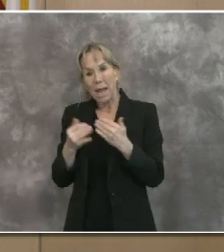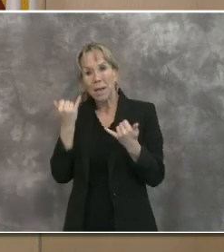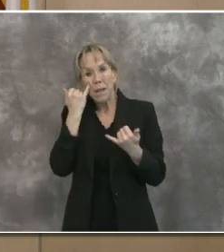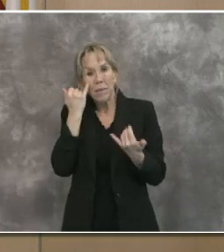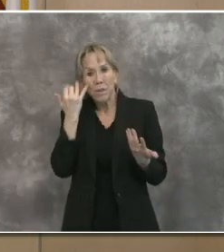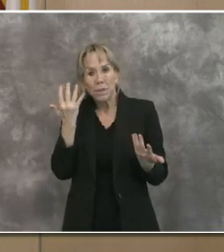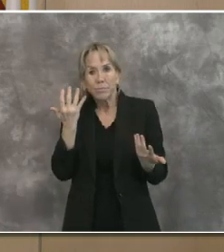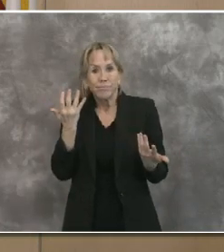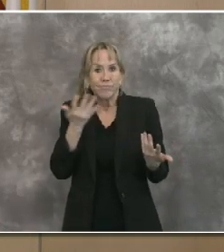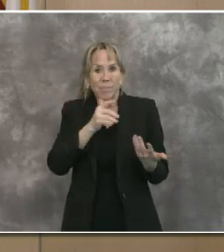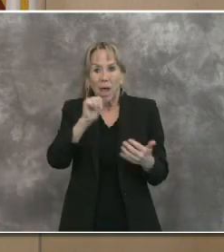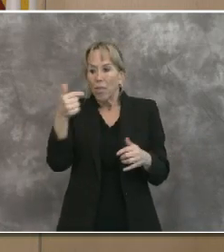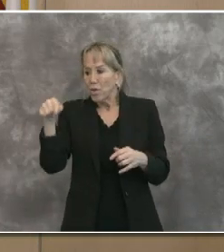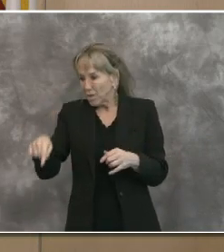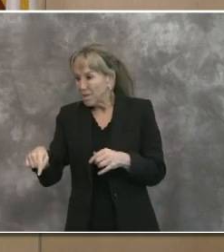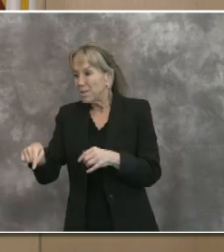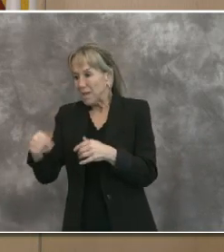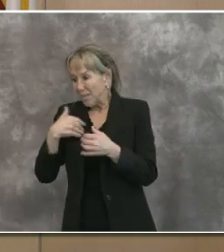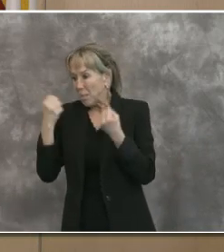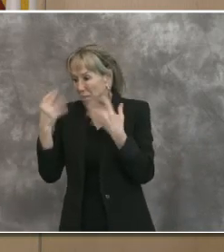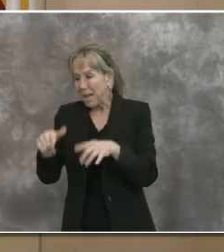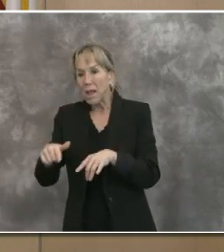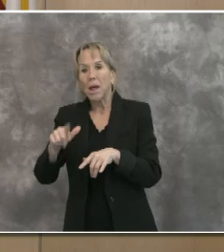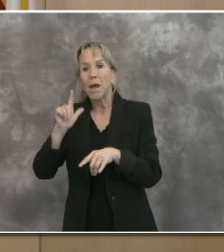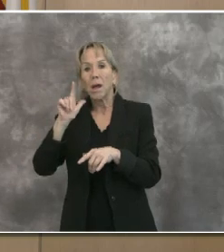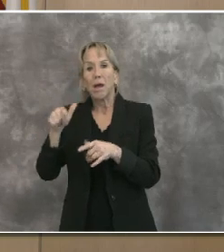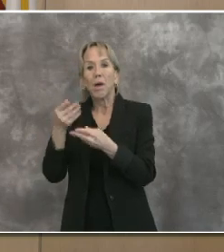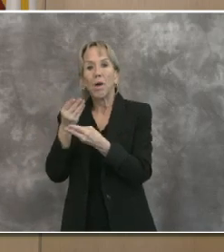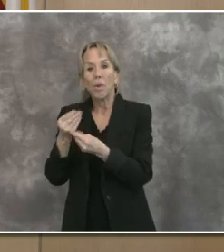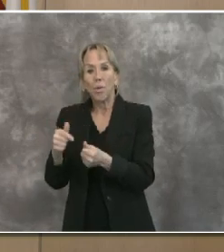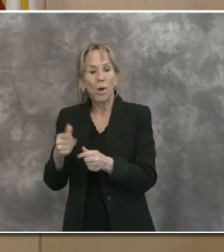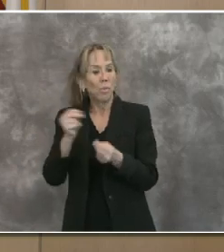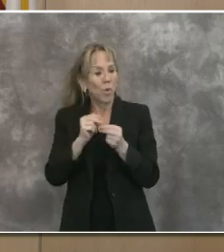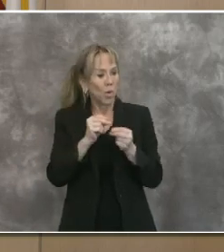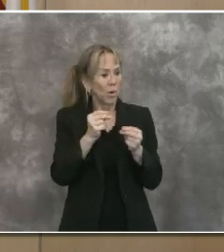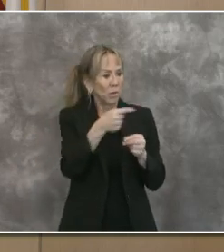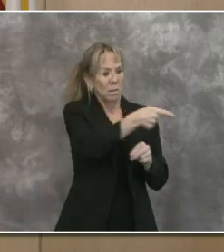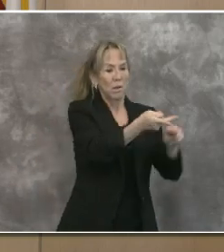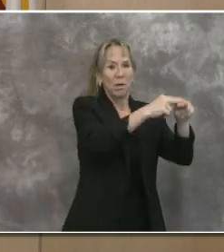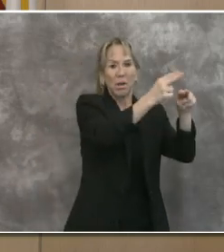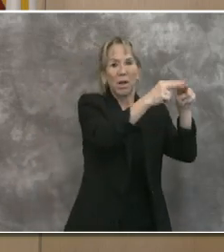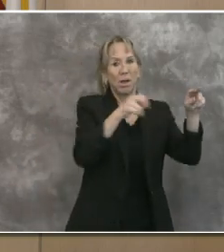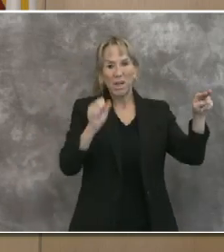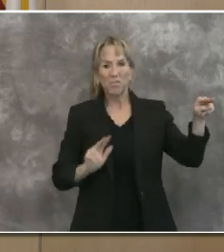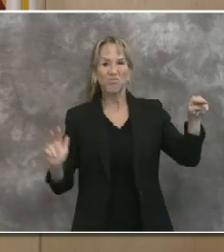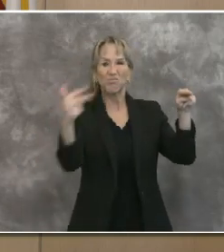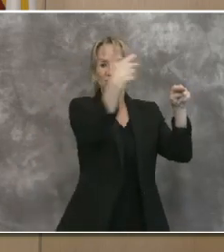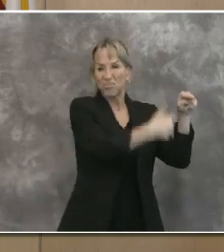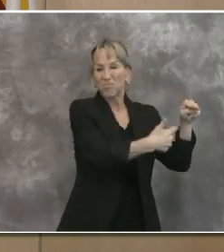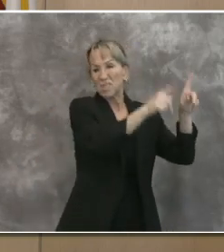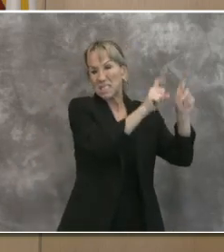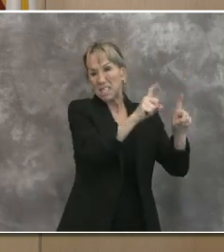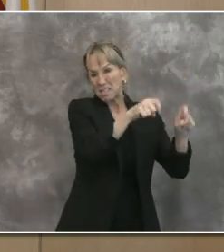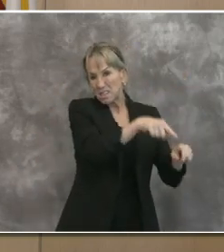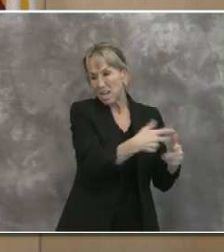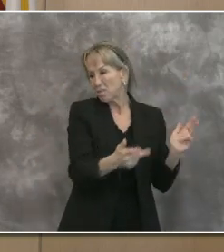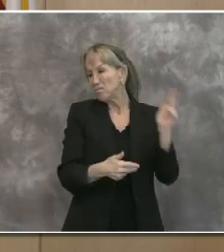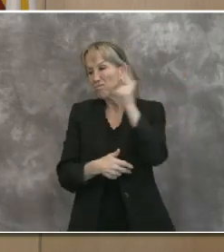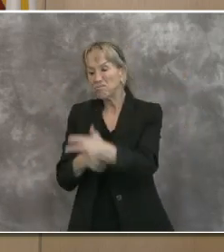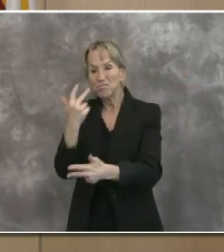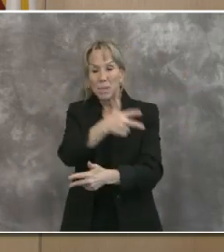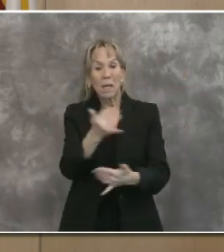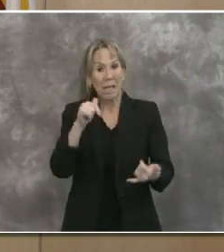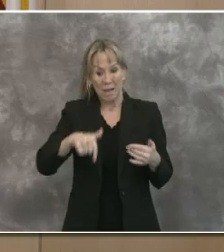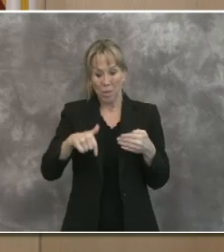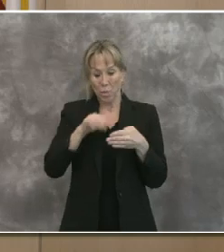vans, or that construct, and developing that strategy to go around and conduct testing. Say, for instance, this weekend